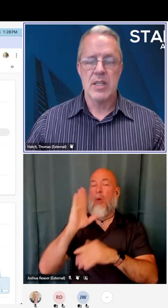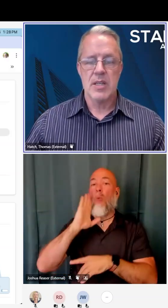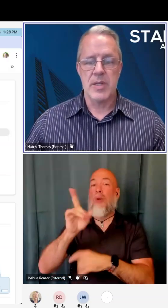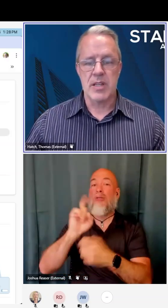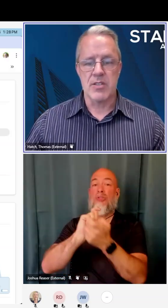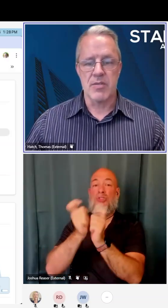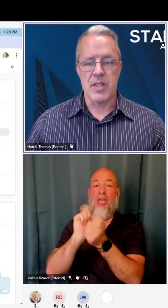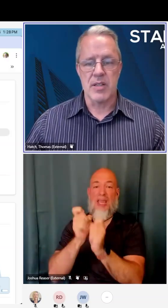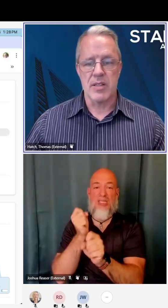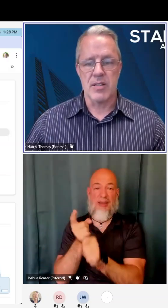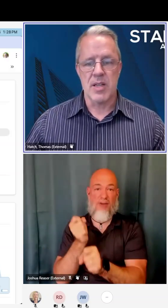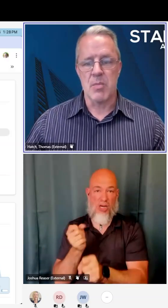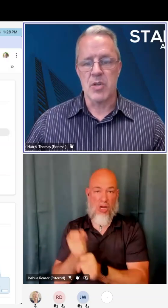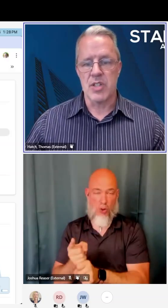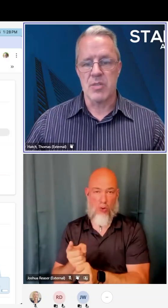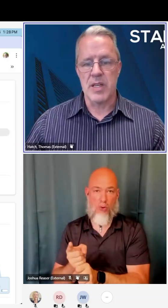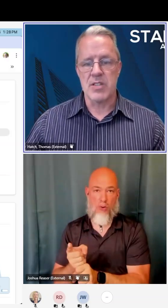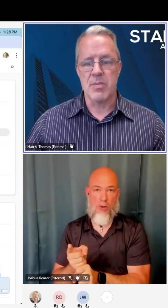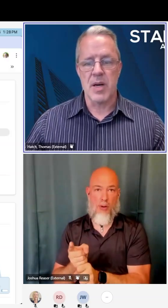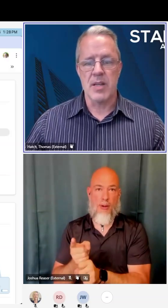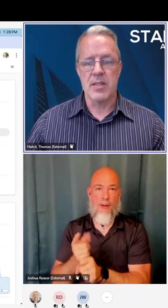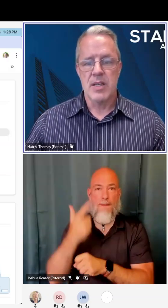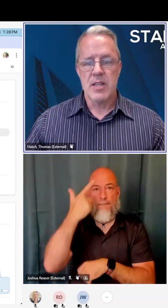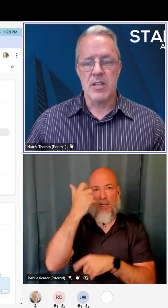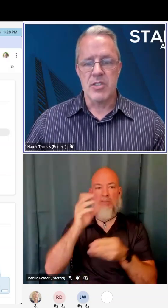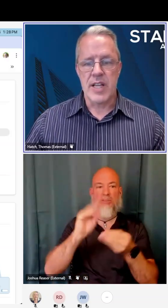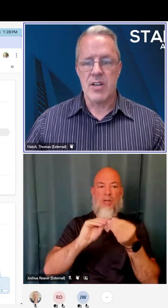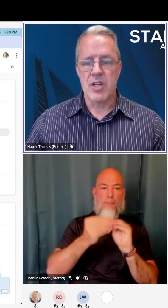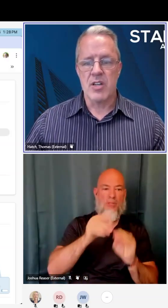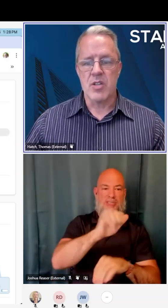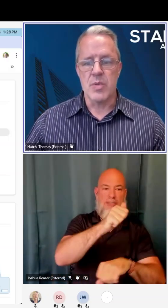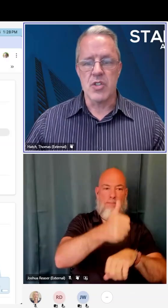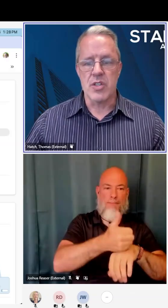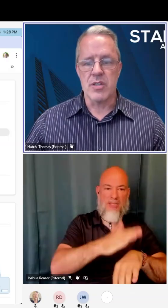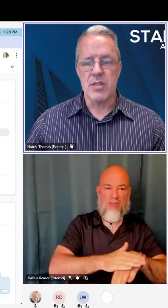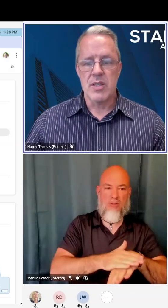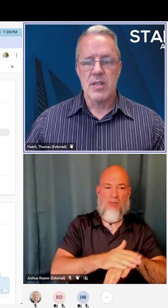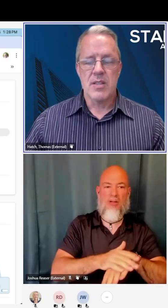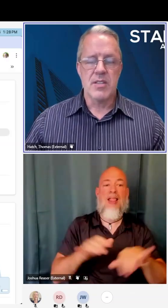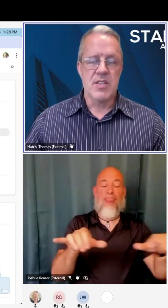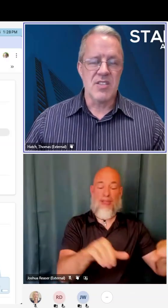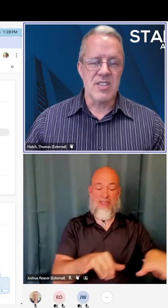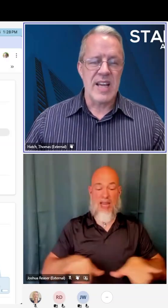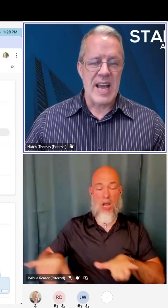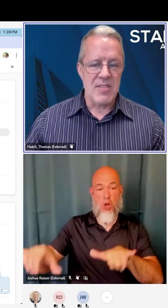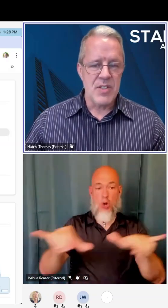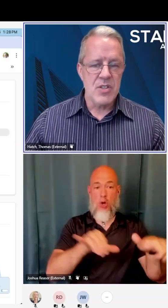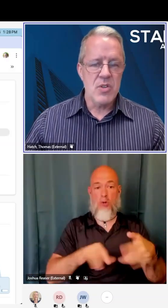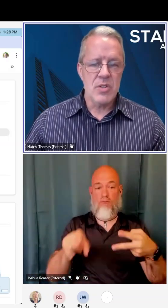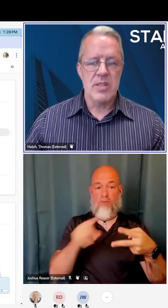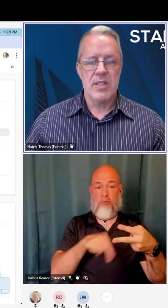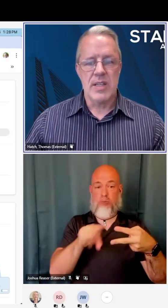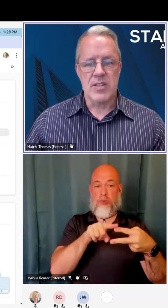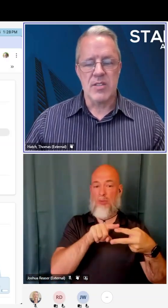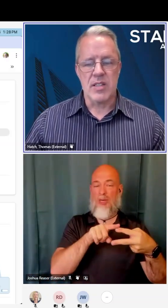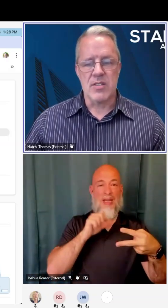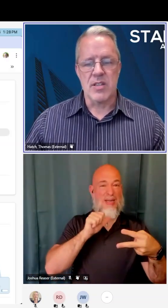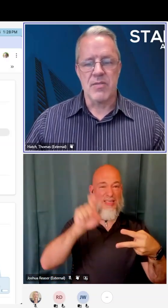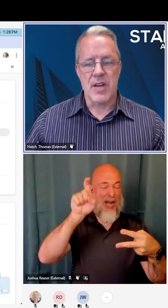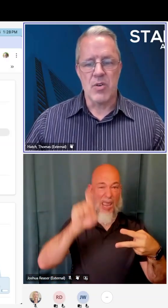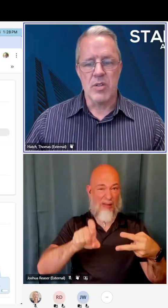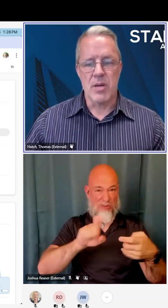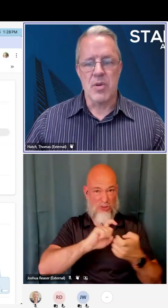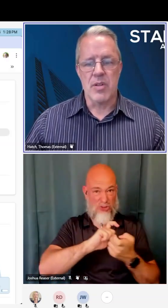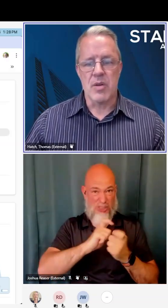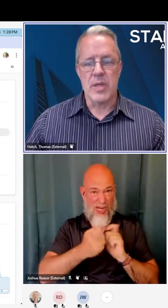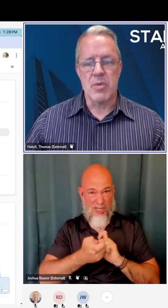year because of the numbers it's based upon. The standard contribution doesn't have to. It's